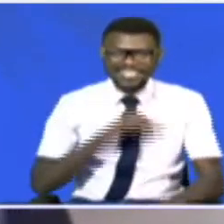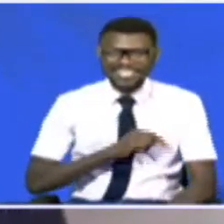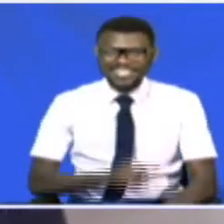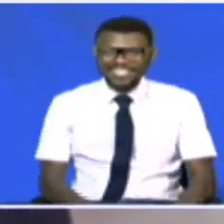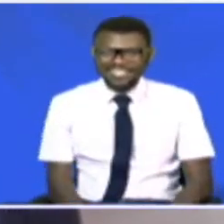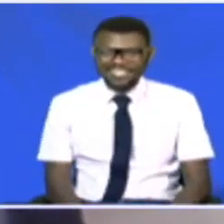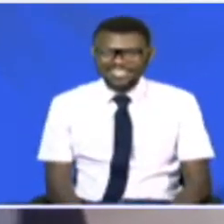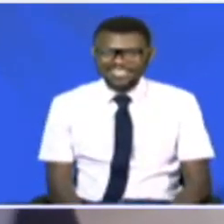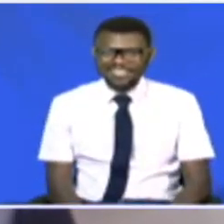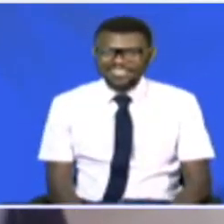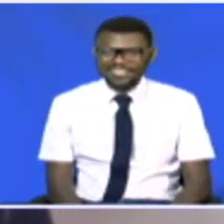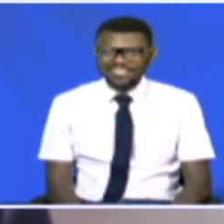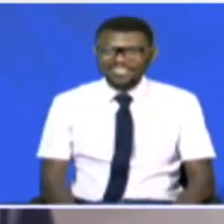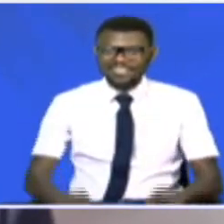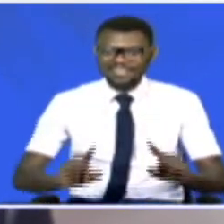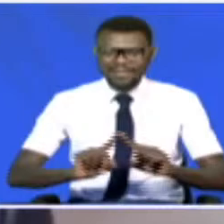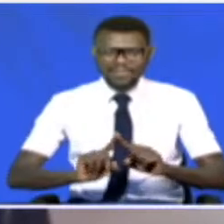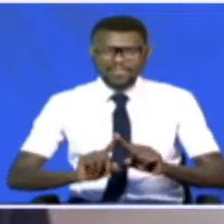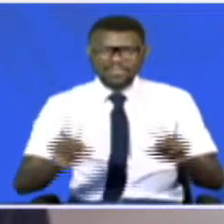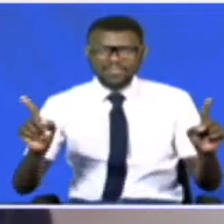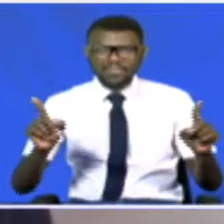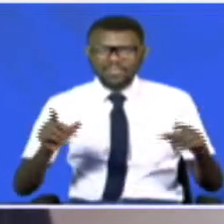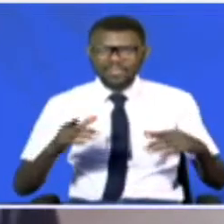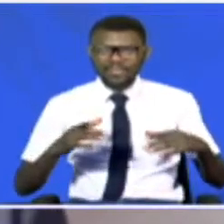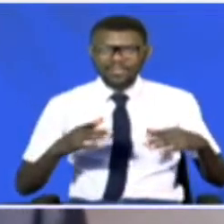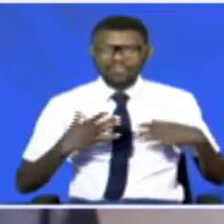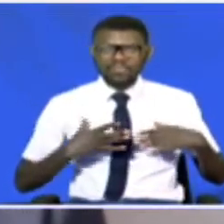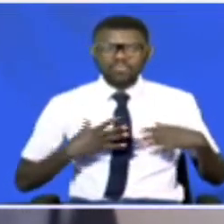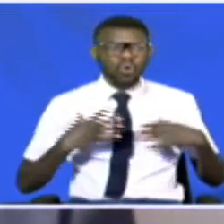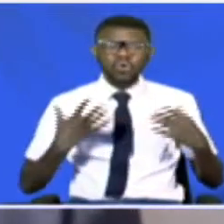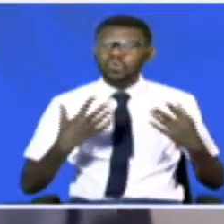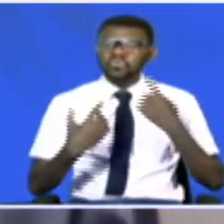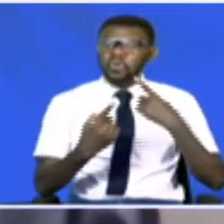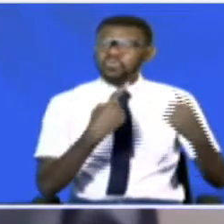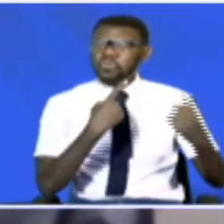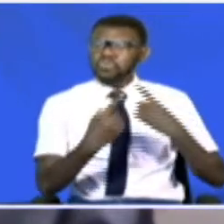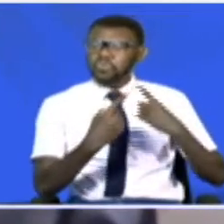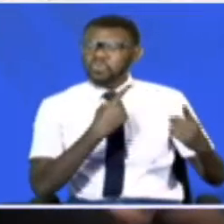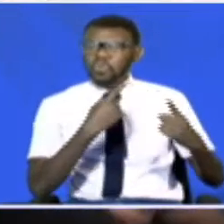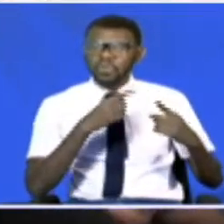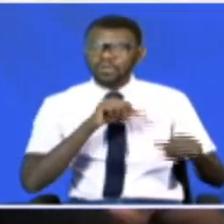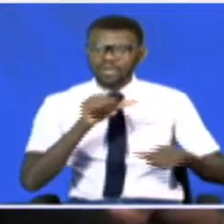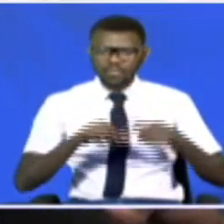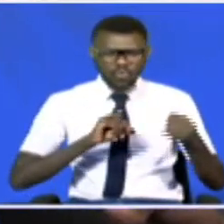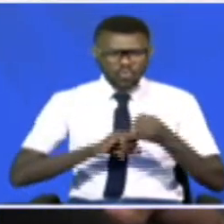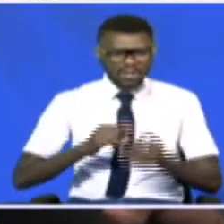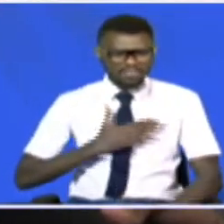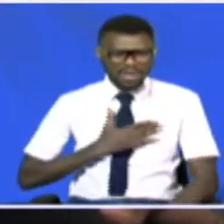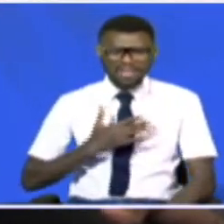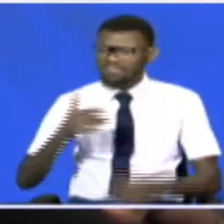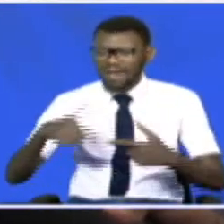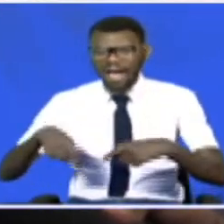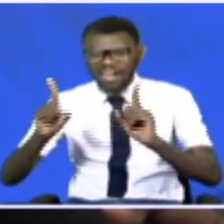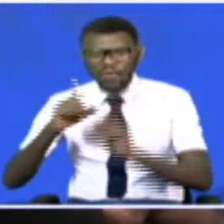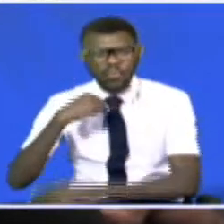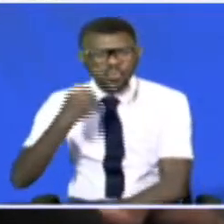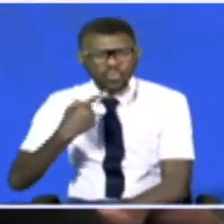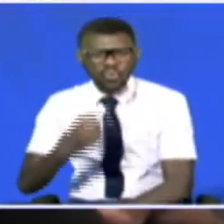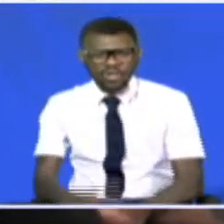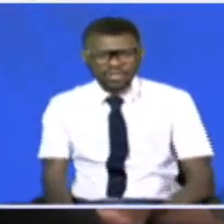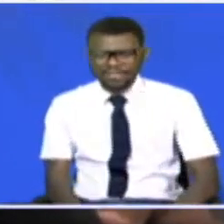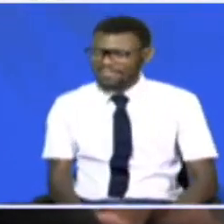Asijui nani amepatia wengine ruhusa kuzunza mambo ya bibi yangu. Ai, Jimmy, sina